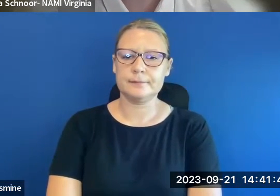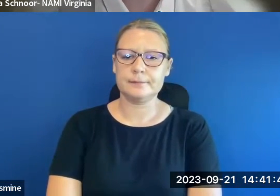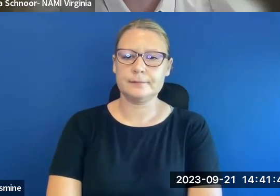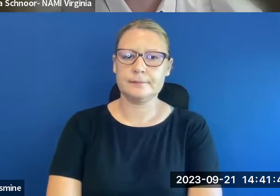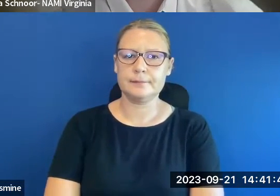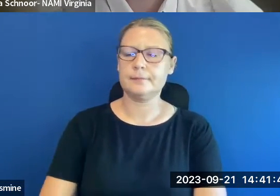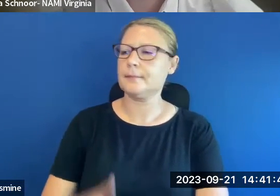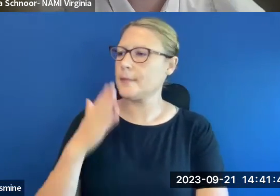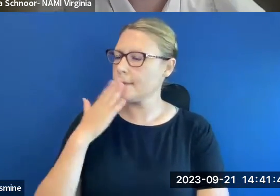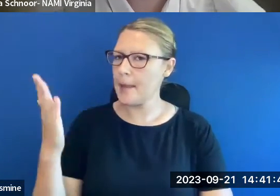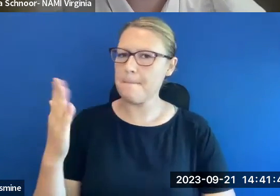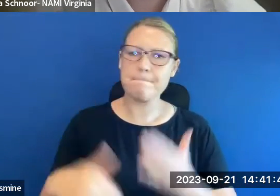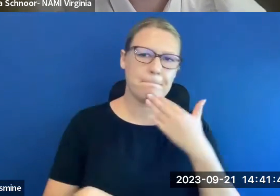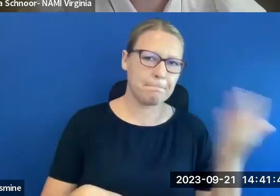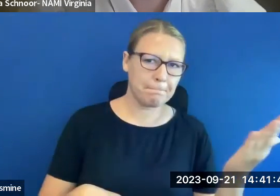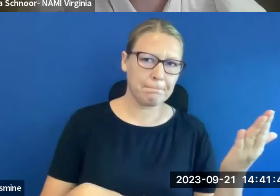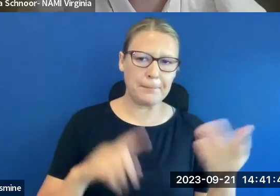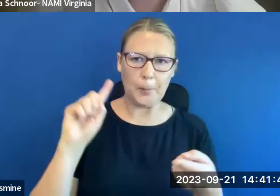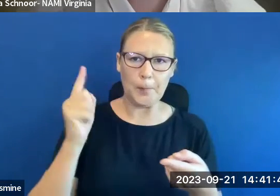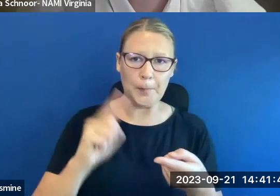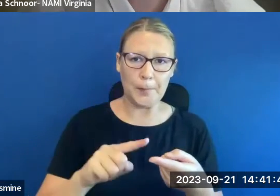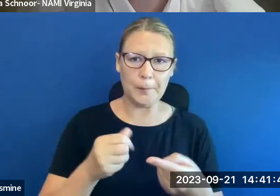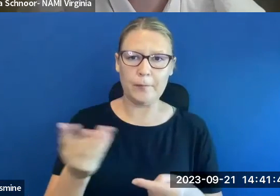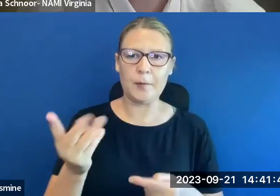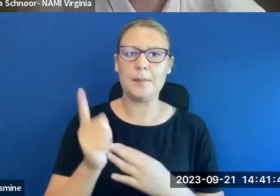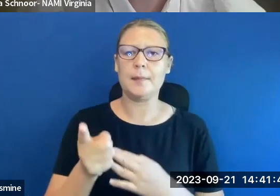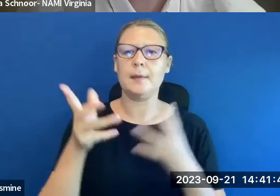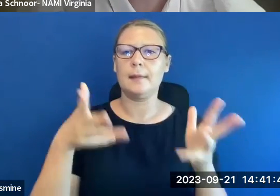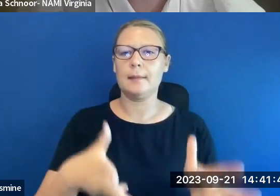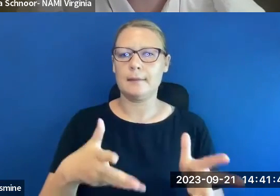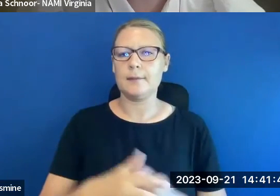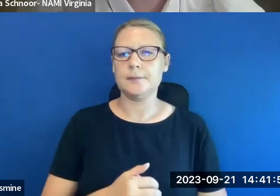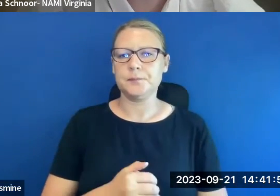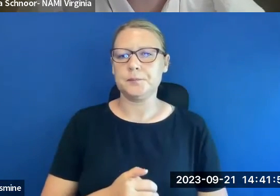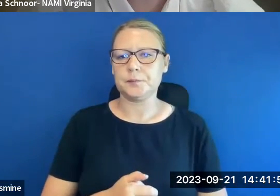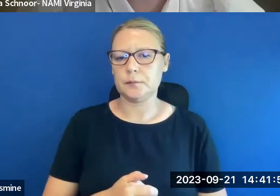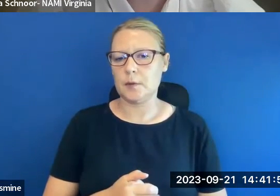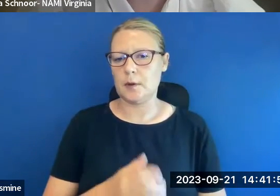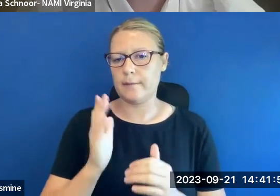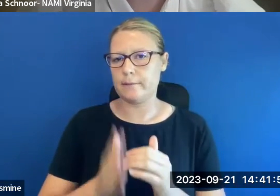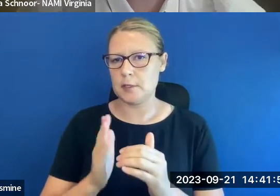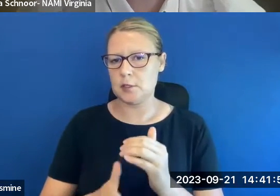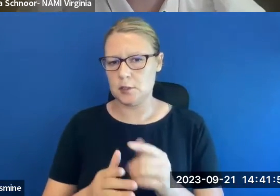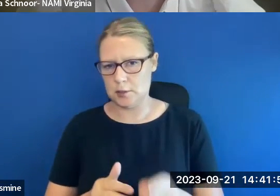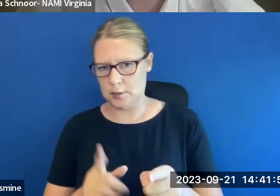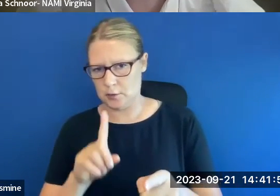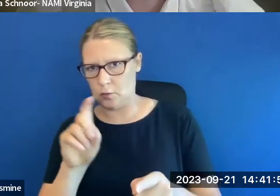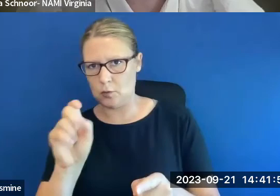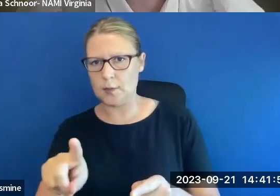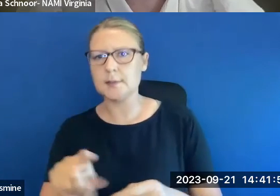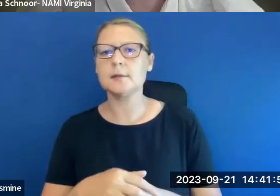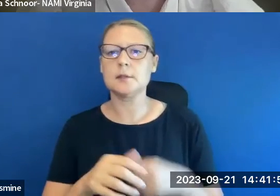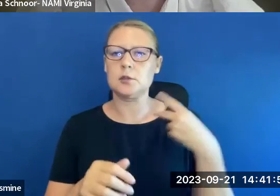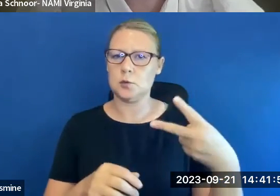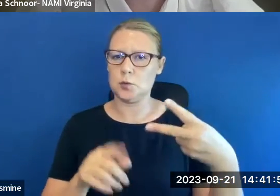Thank you both. We are down to a couple of minutes left. And so I wanted to finish with this question. It's a